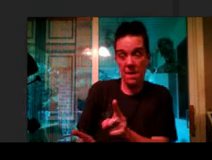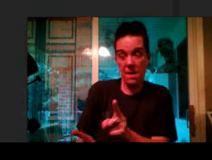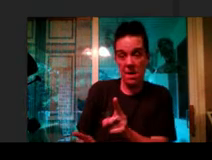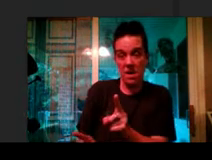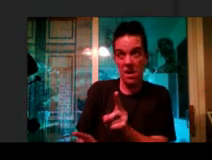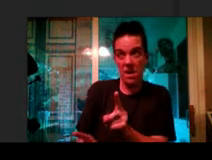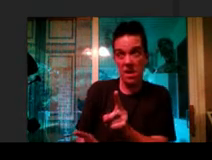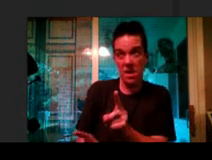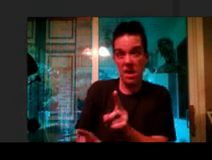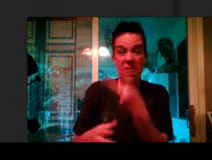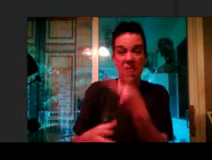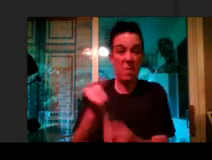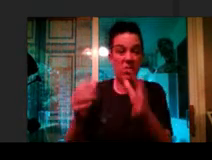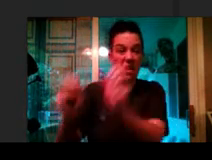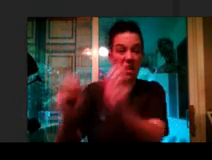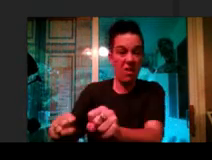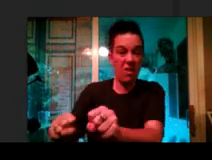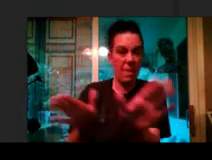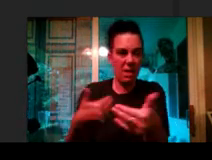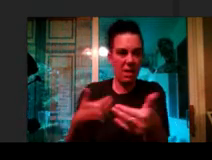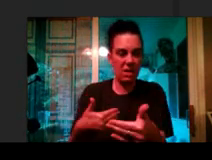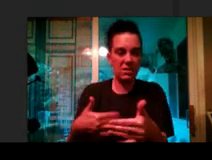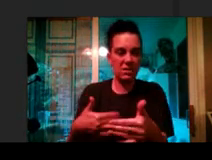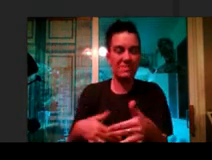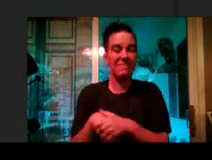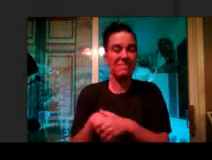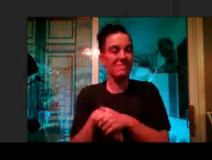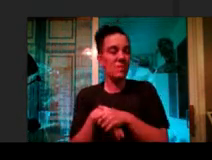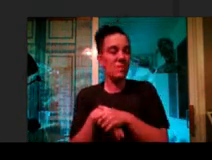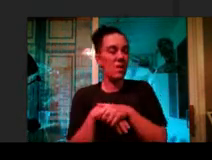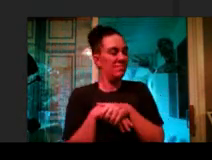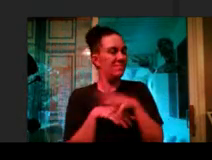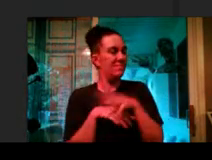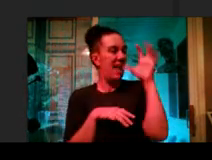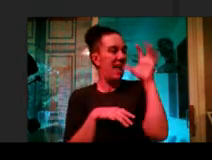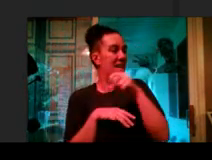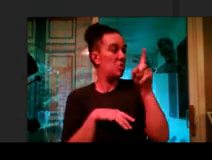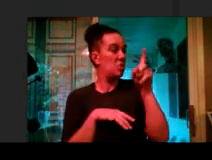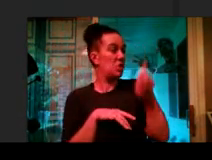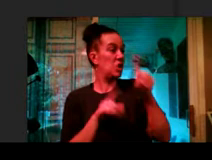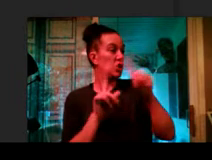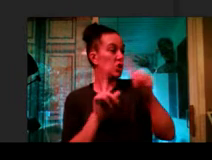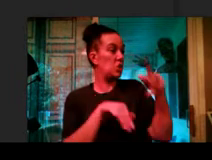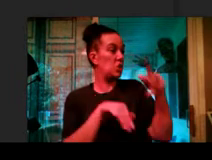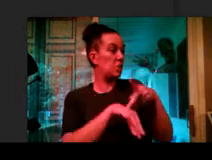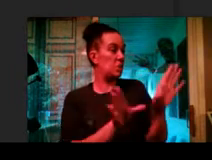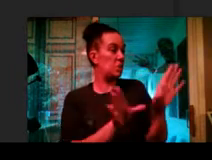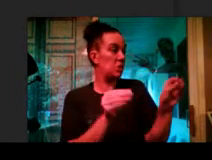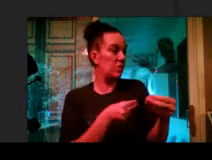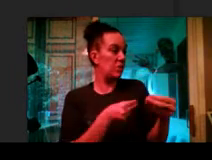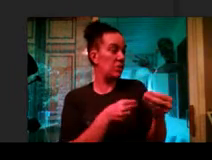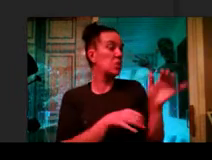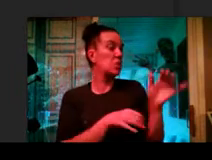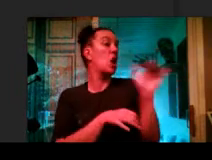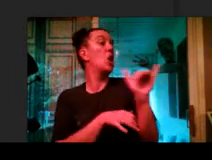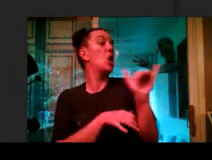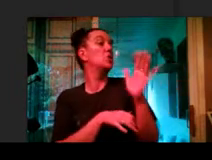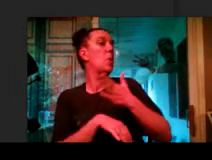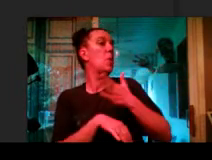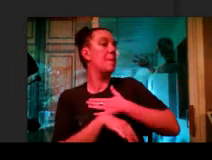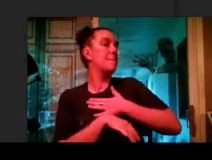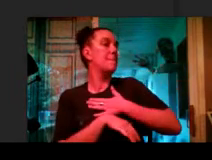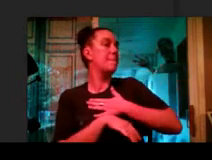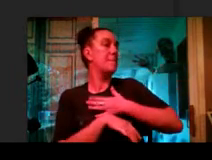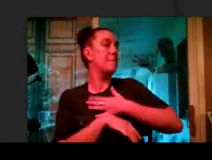Holly. Well, said Josh, I guess we should take this matter to the principal. He's also my grandfather.